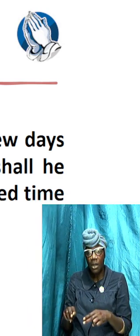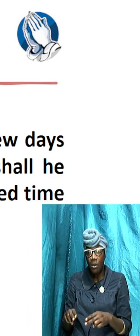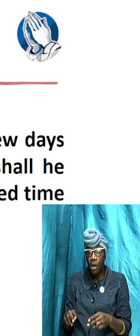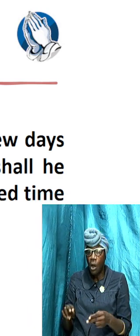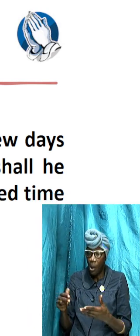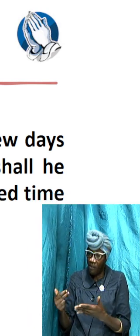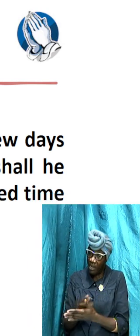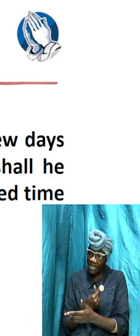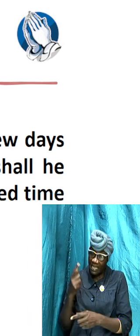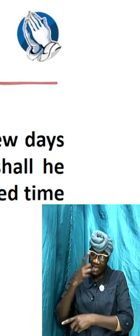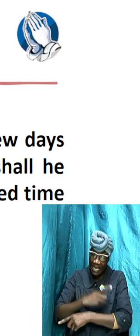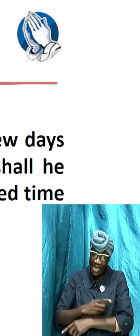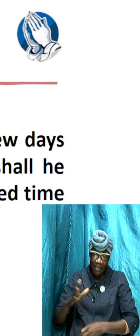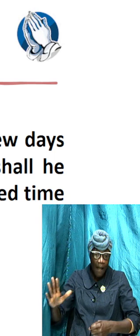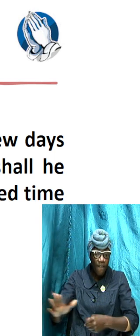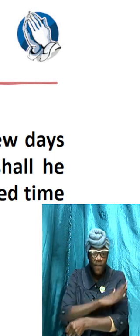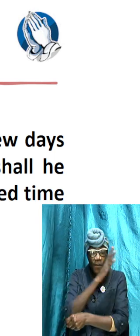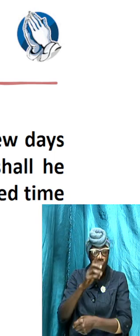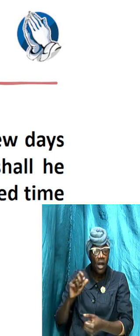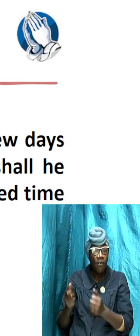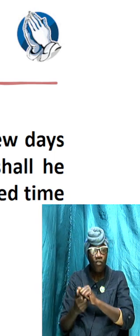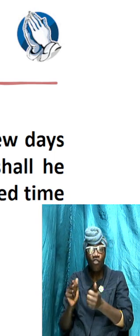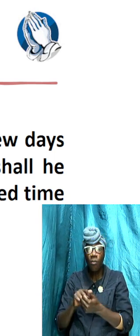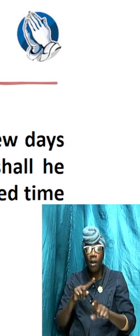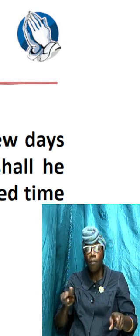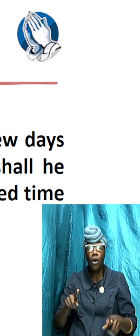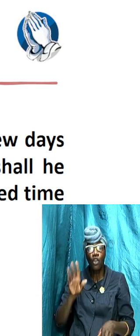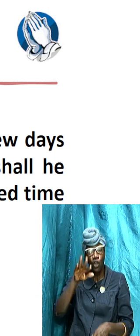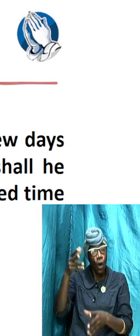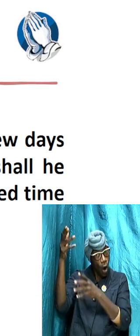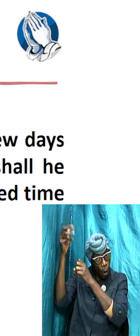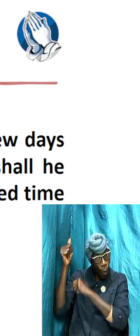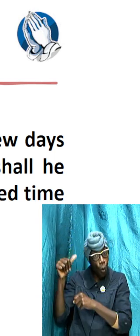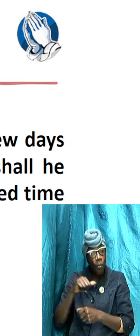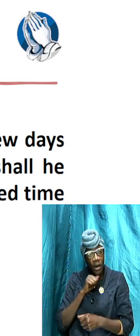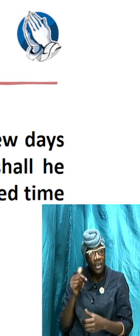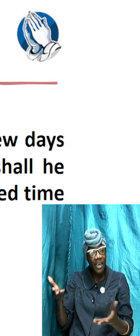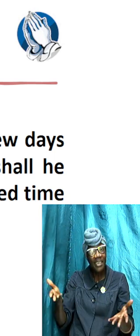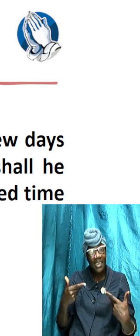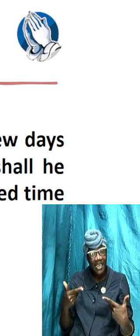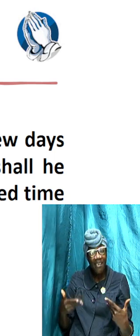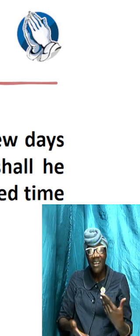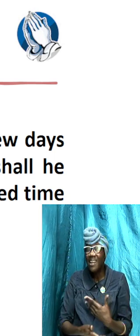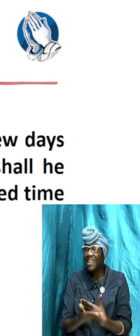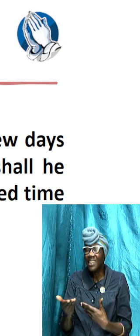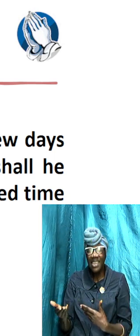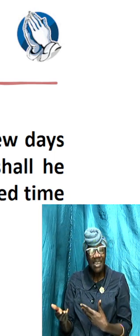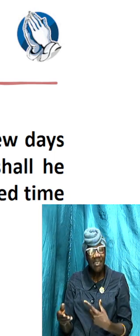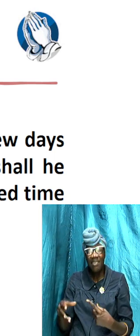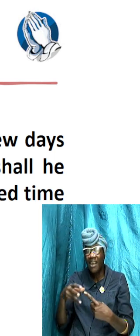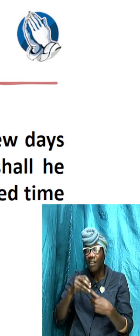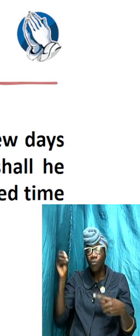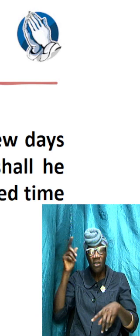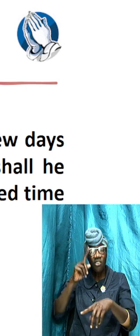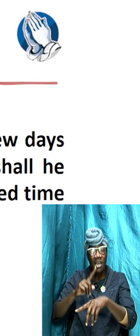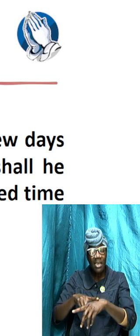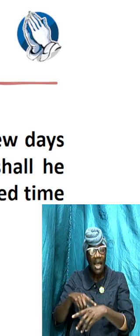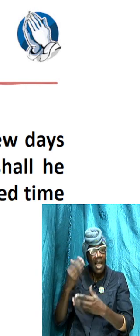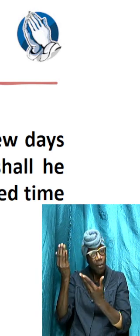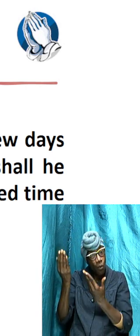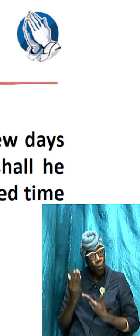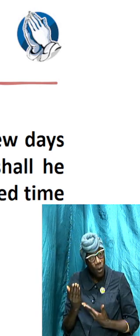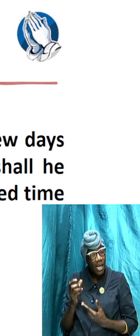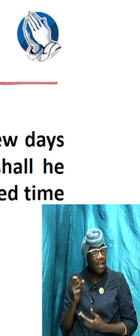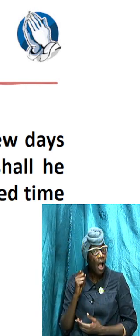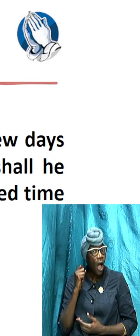But guess what happened? Our hope is not here. There is an appointed time. Wait. Understand. Keep